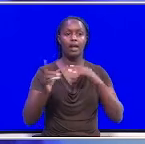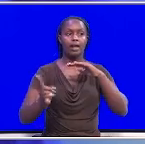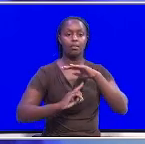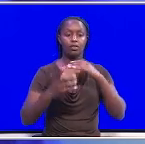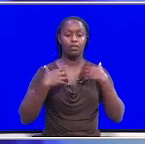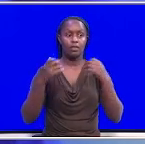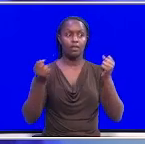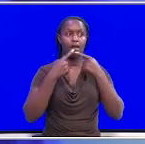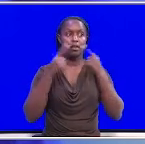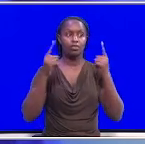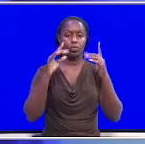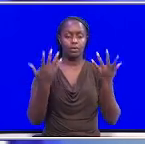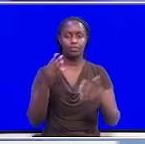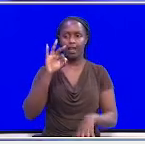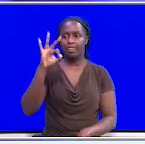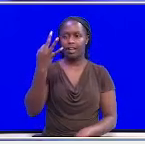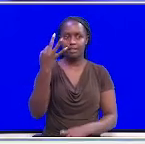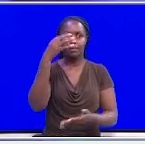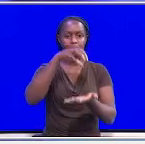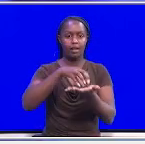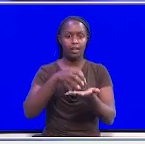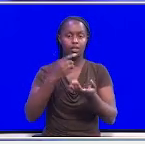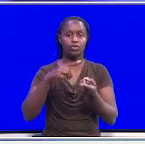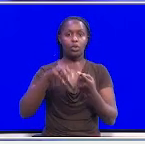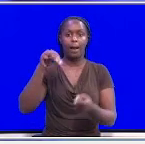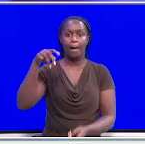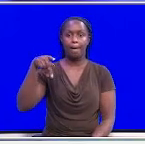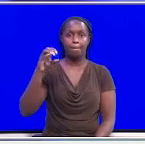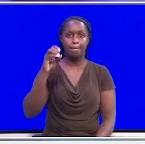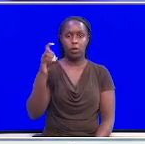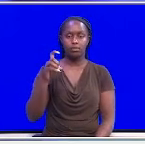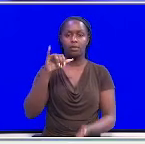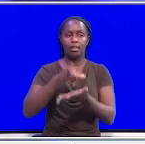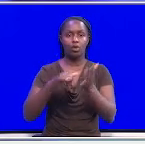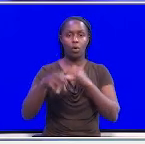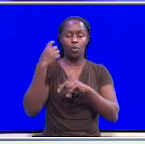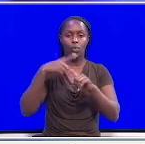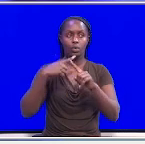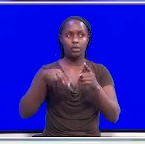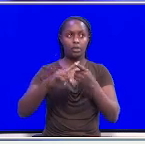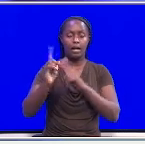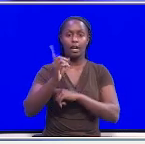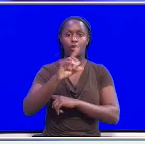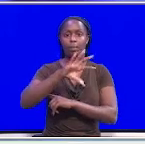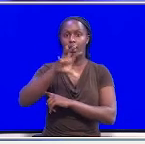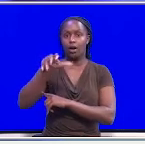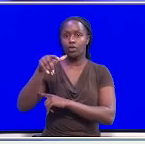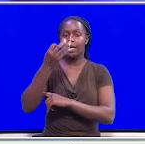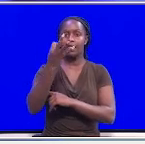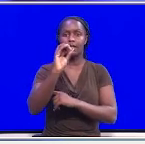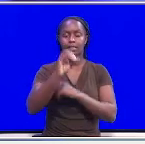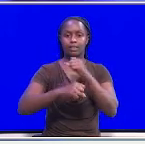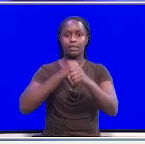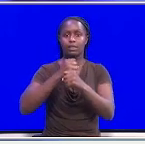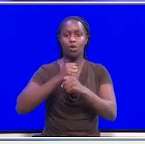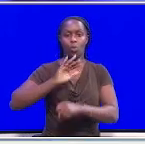Announced a third case of monkeypox. The case detected in Nairobi County involves a 30-year-old woman who recently